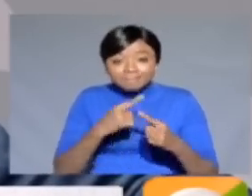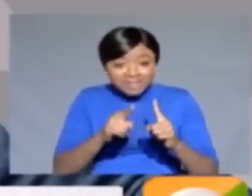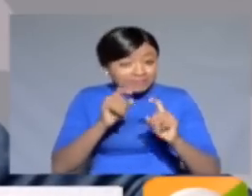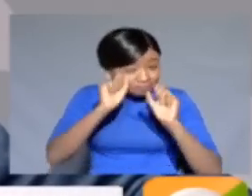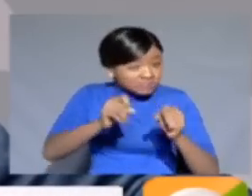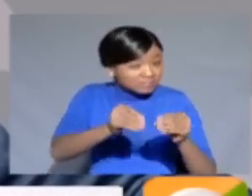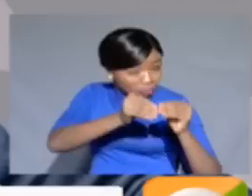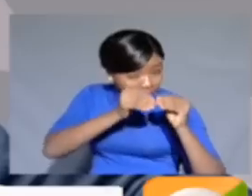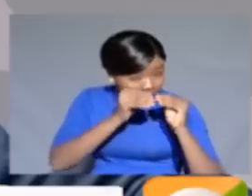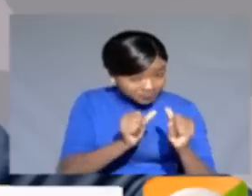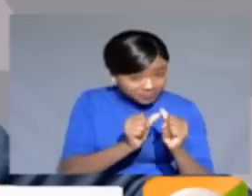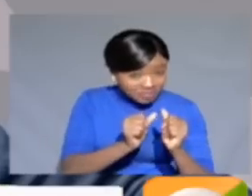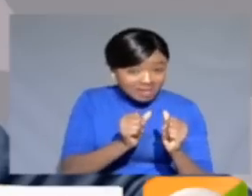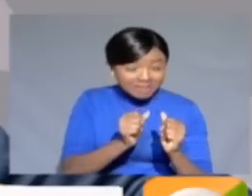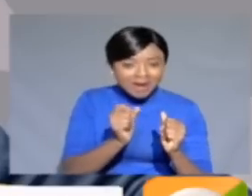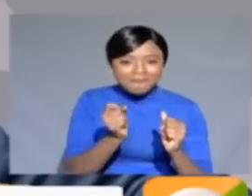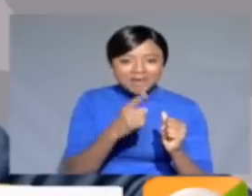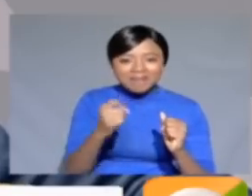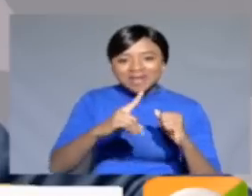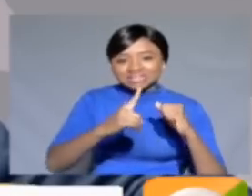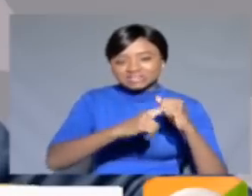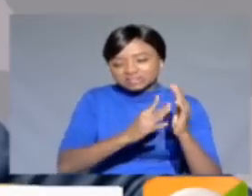6 to 9 months. And I thought,